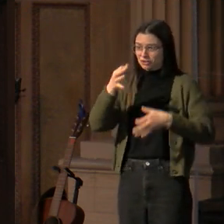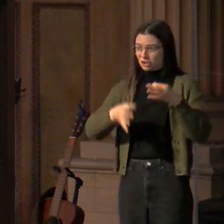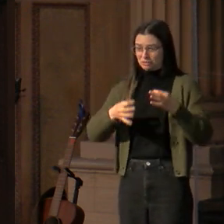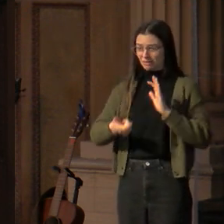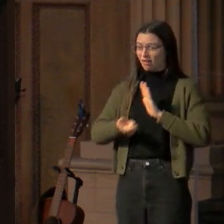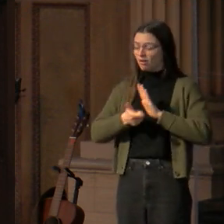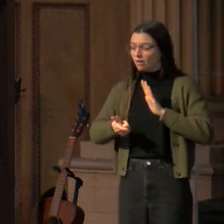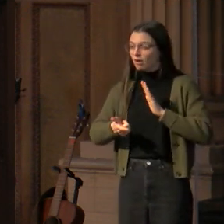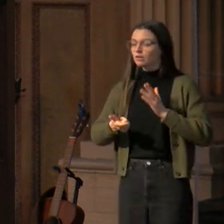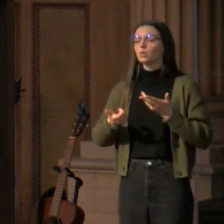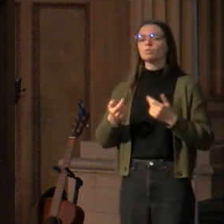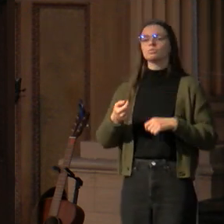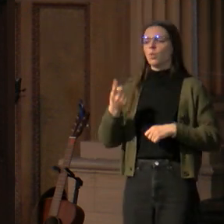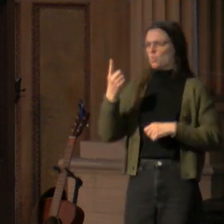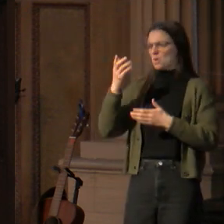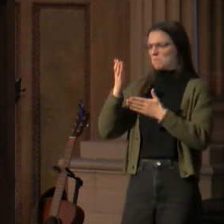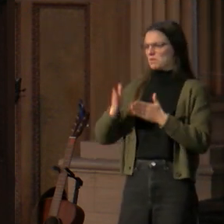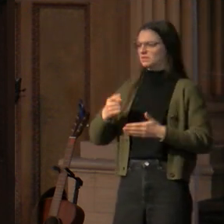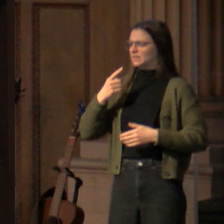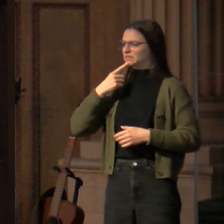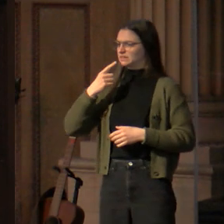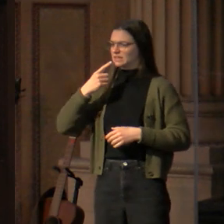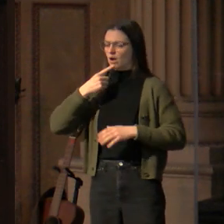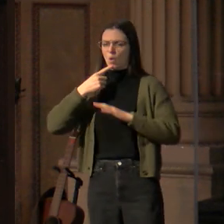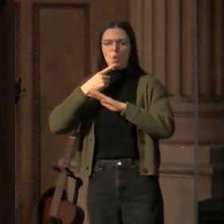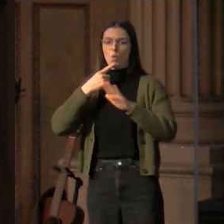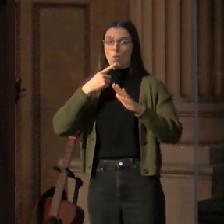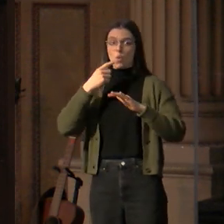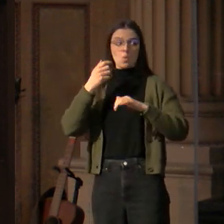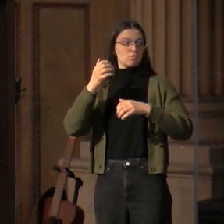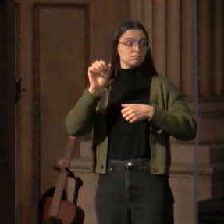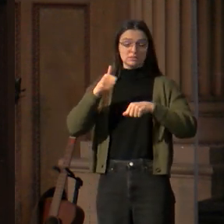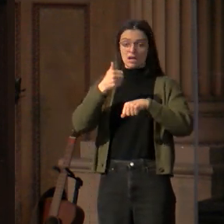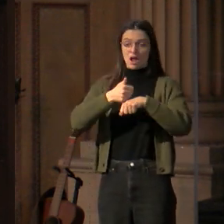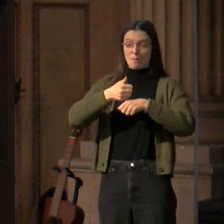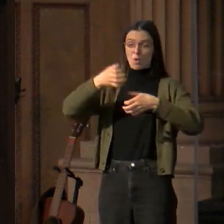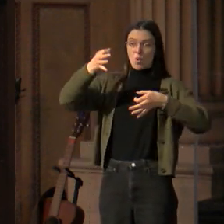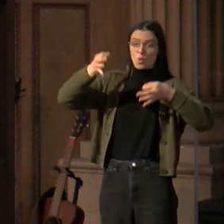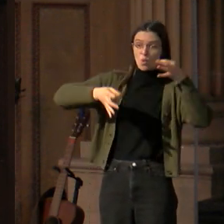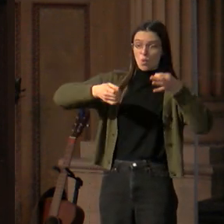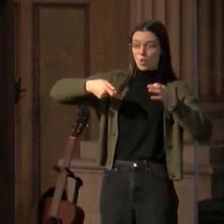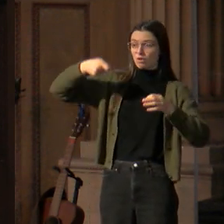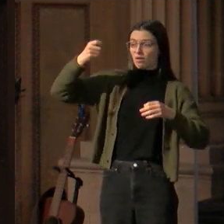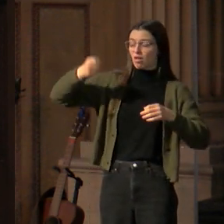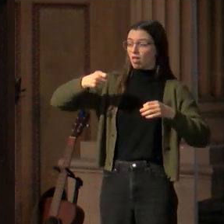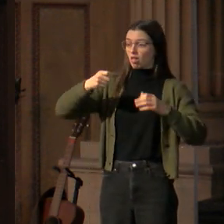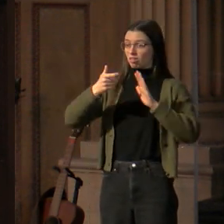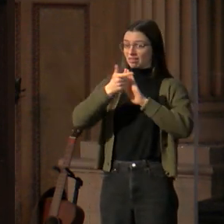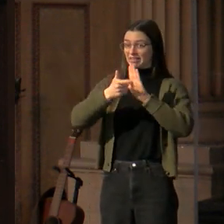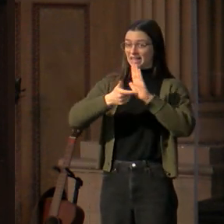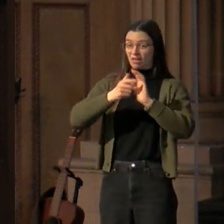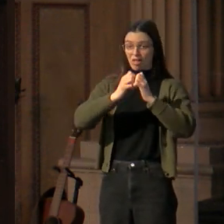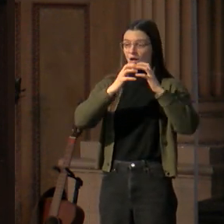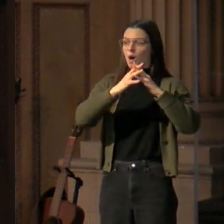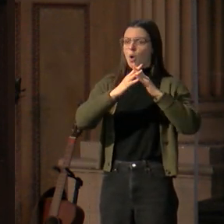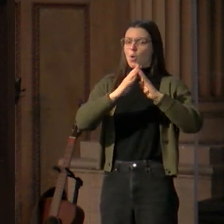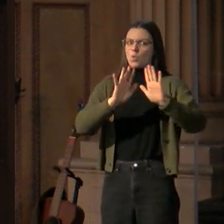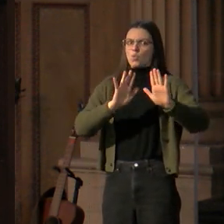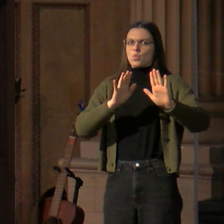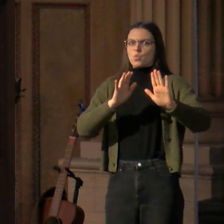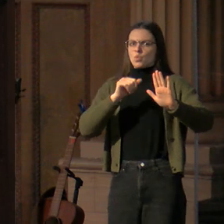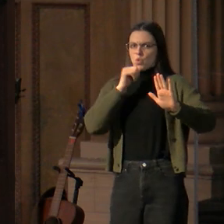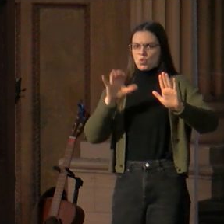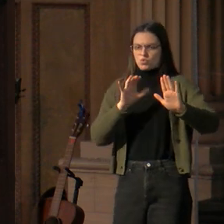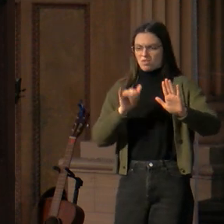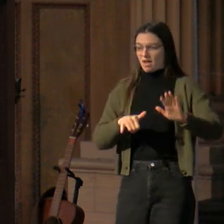that people shouldn't set up courts of law to judge other people. He said we shouldn't judge right and wrong. He says it's not given to people to